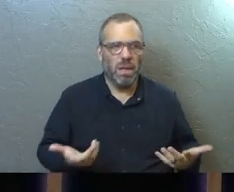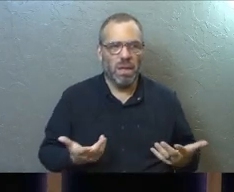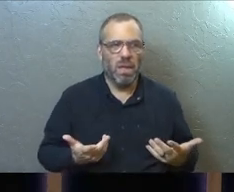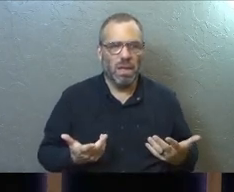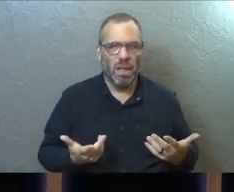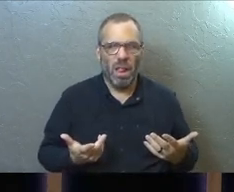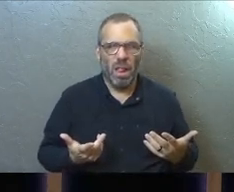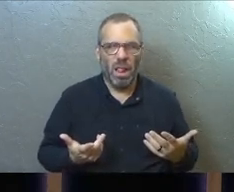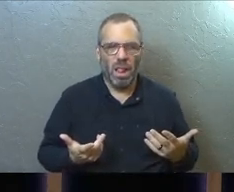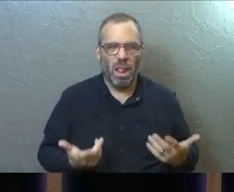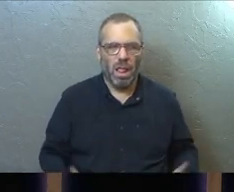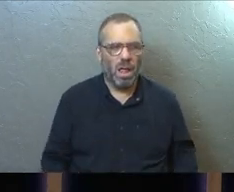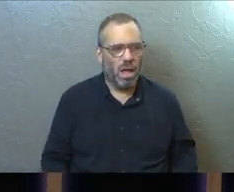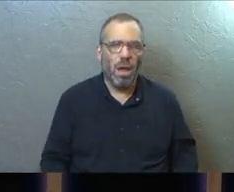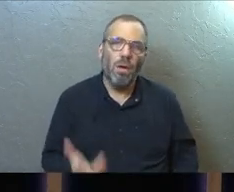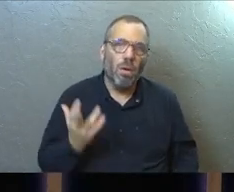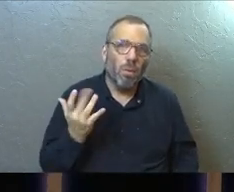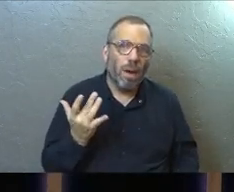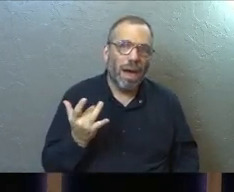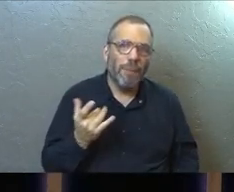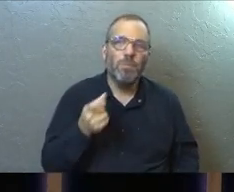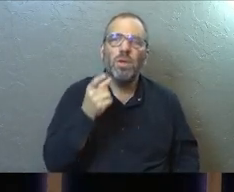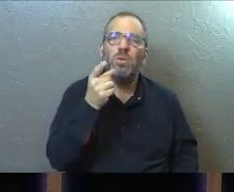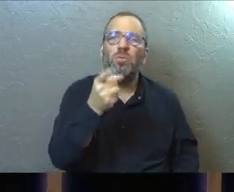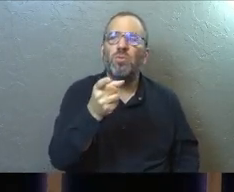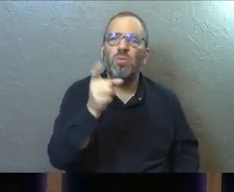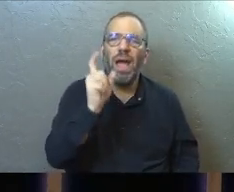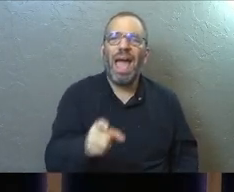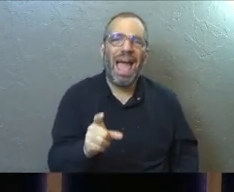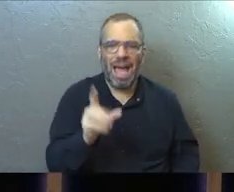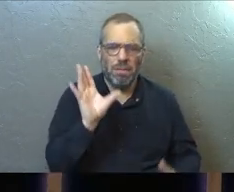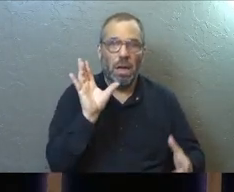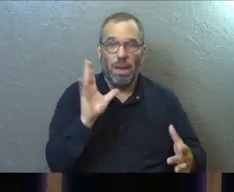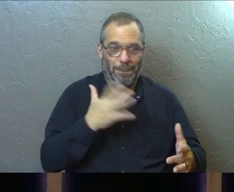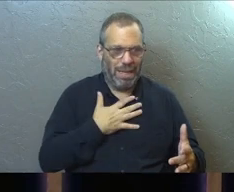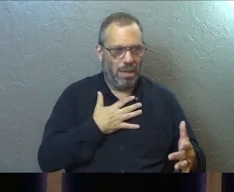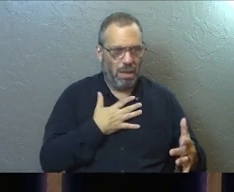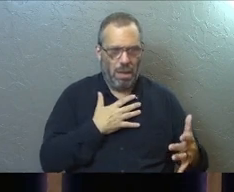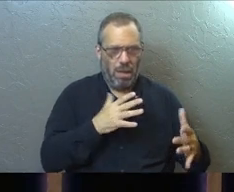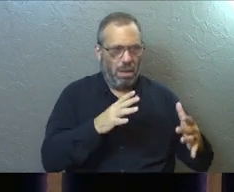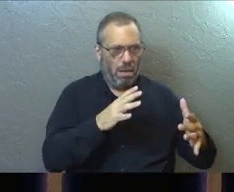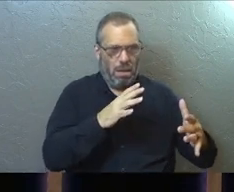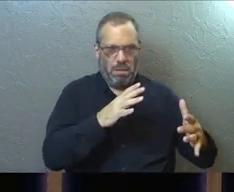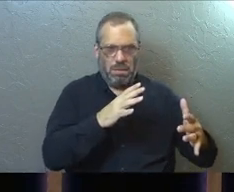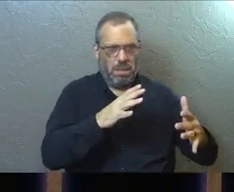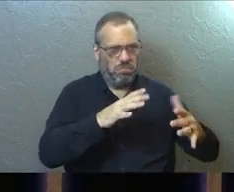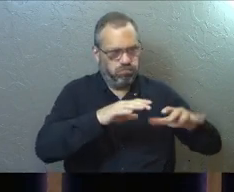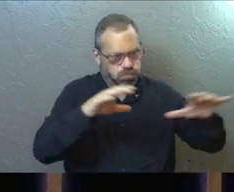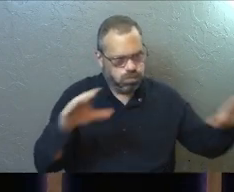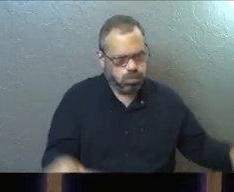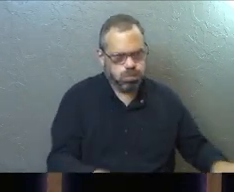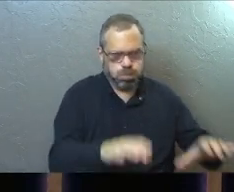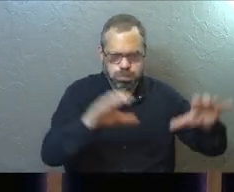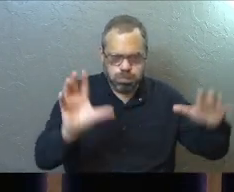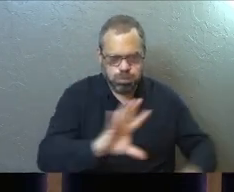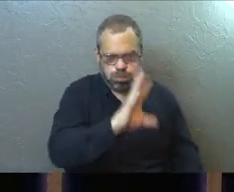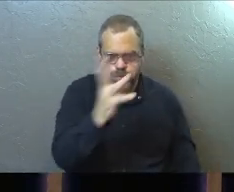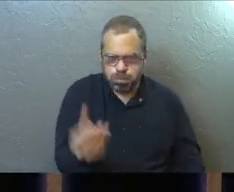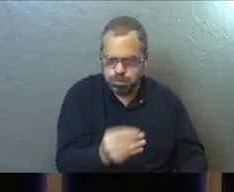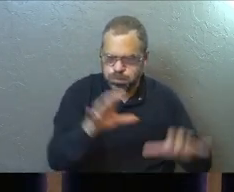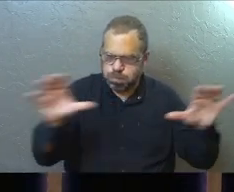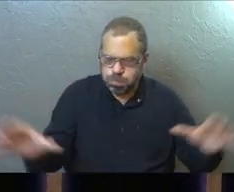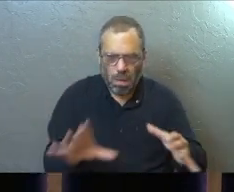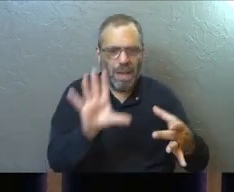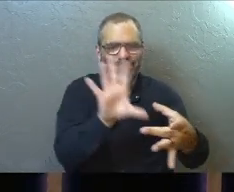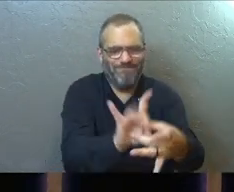not? Why? Because we have to disconnect ourselves from this grind and this culture and it messes